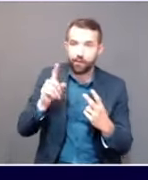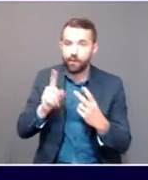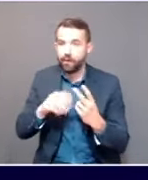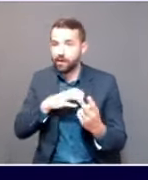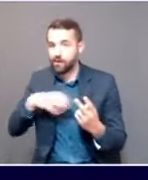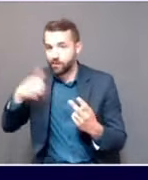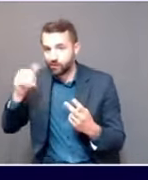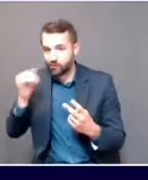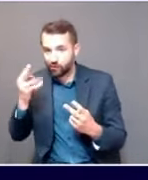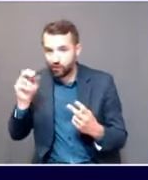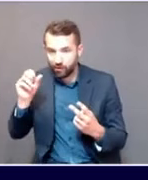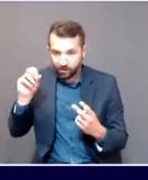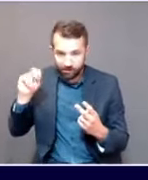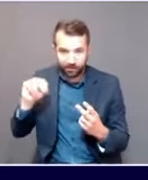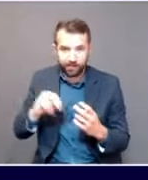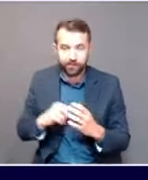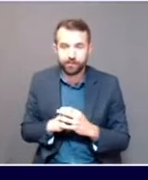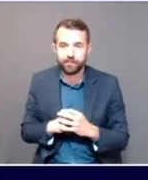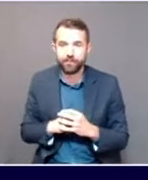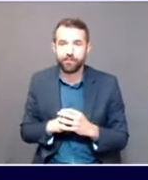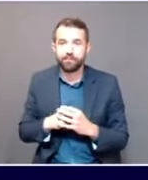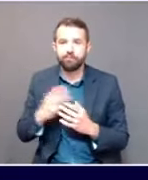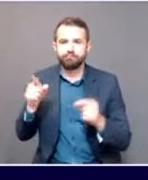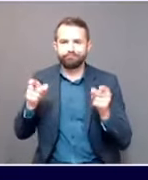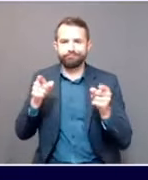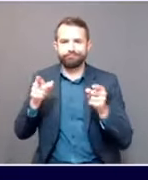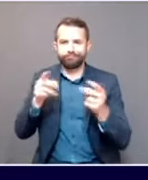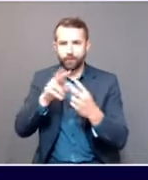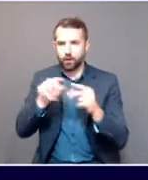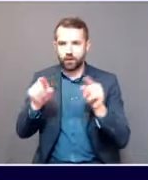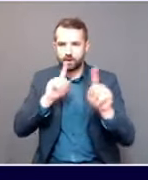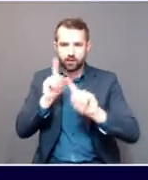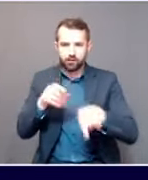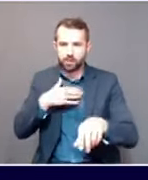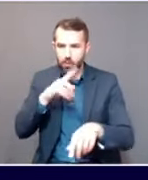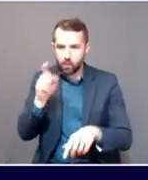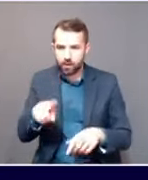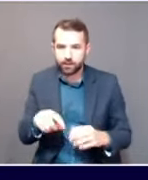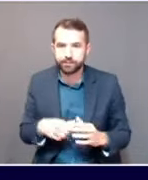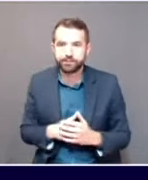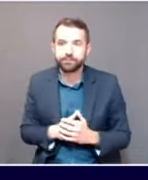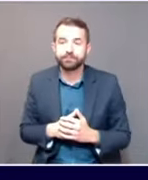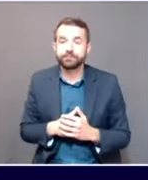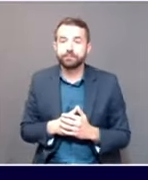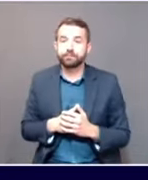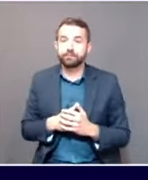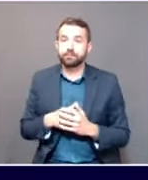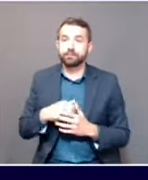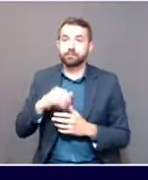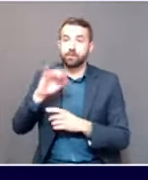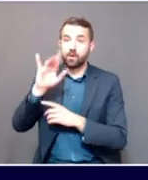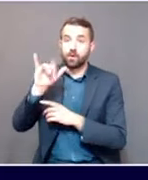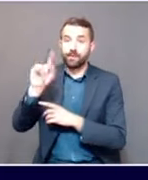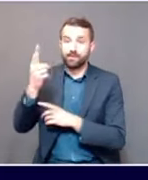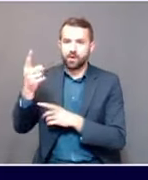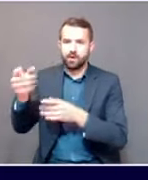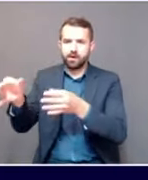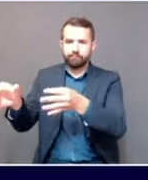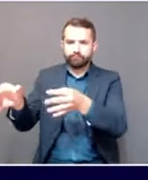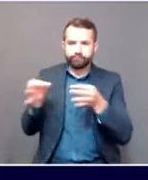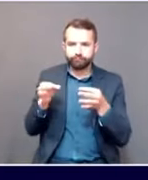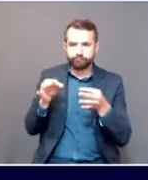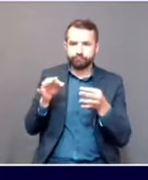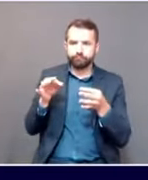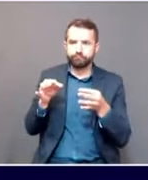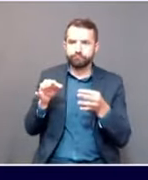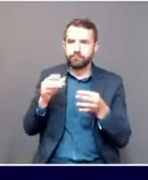Johnson. You know, can you talk just a little bit more about, you know, the reason behind bumping up that timeline? So only a couple of days, but, you know, is